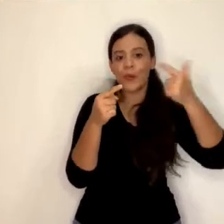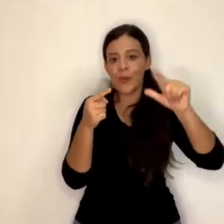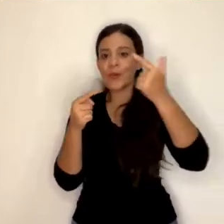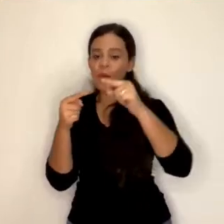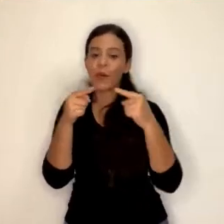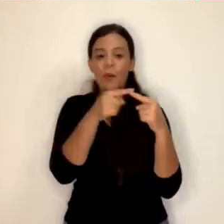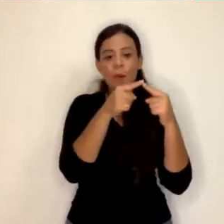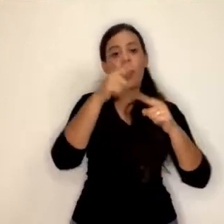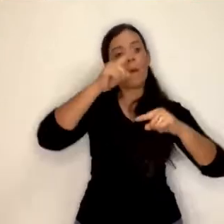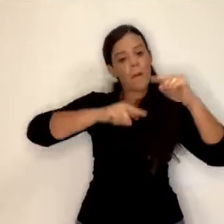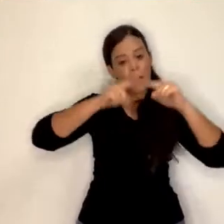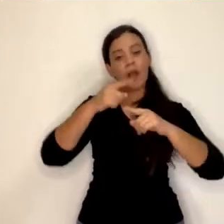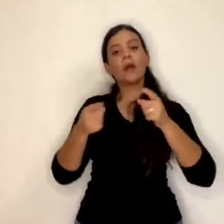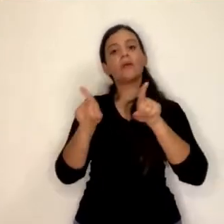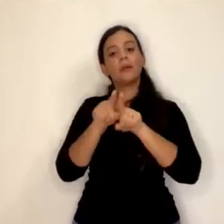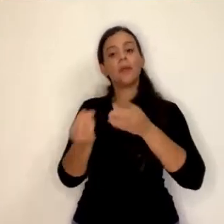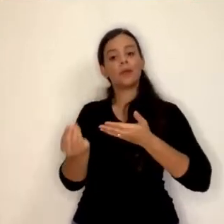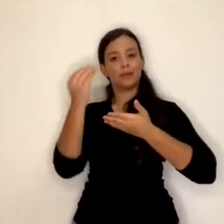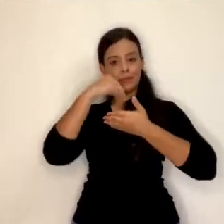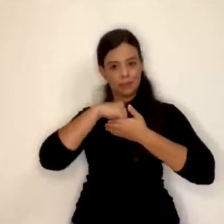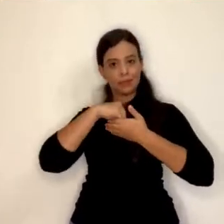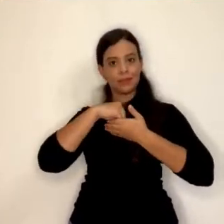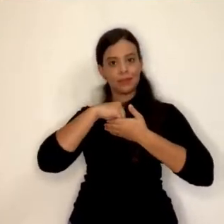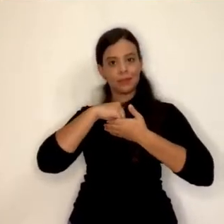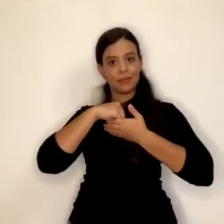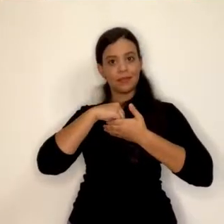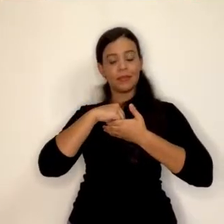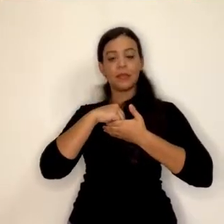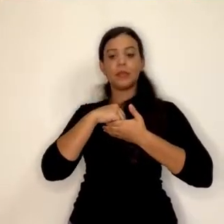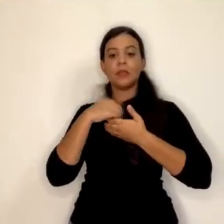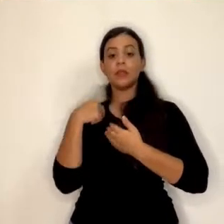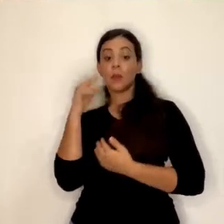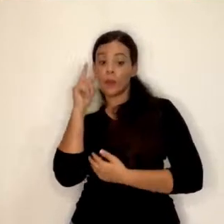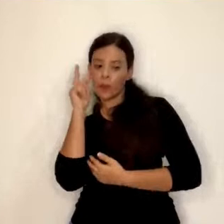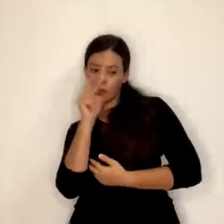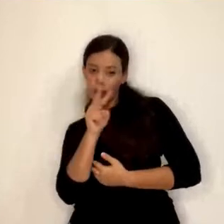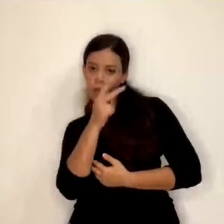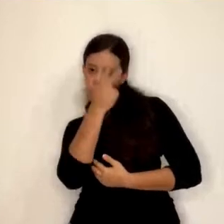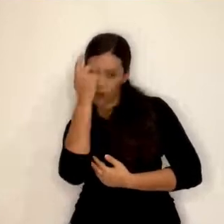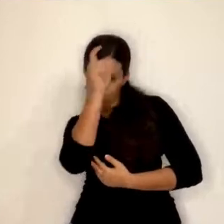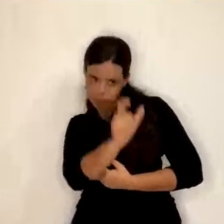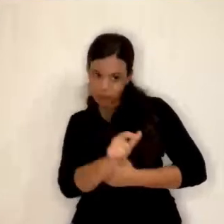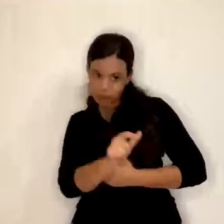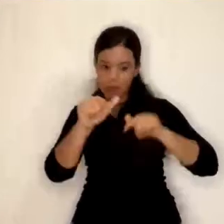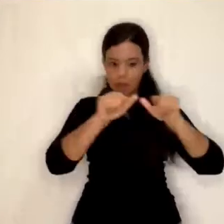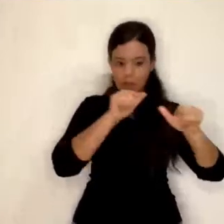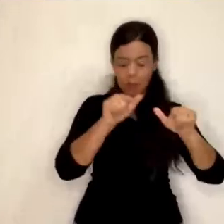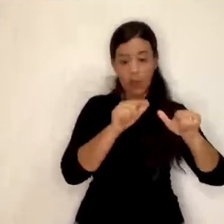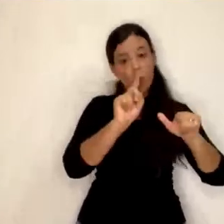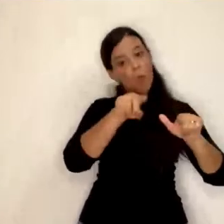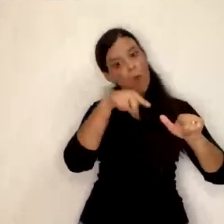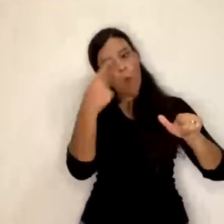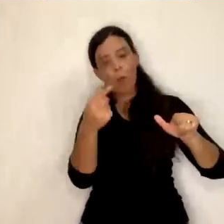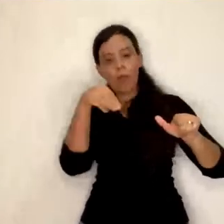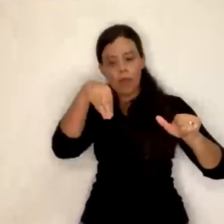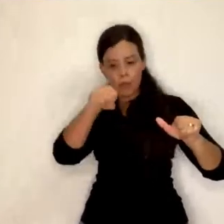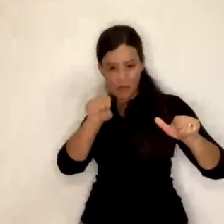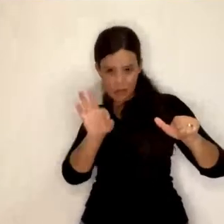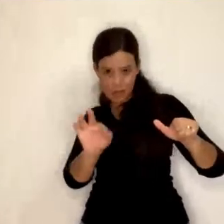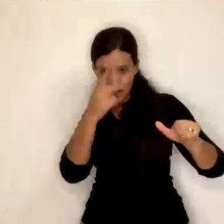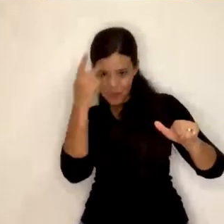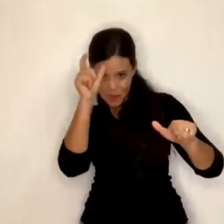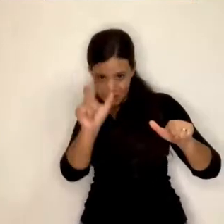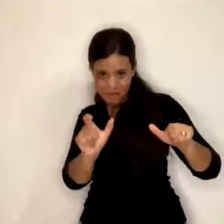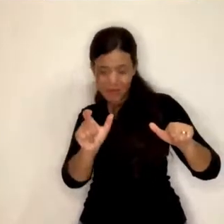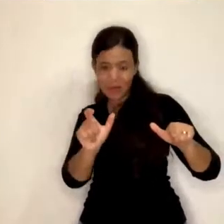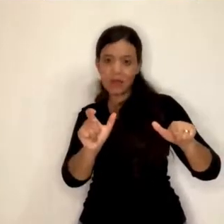We have materials and other needs. So those who are